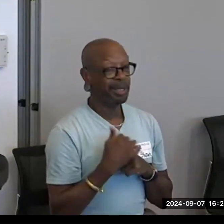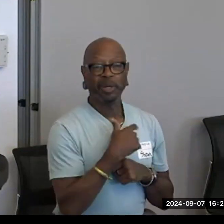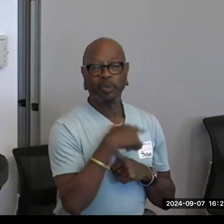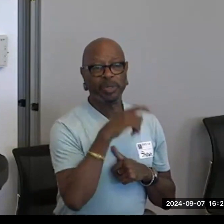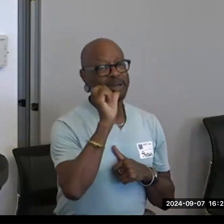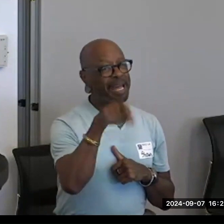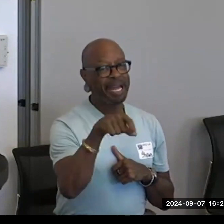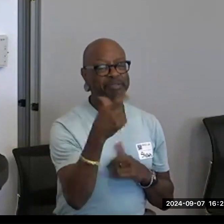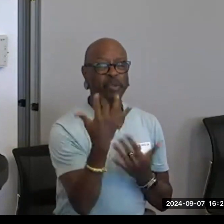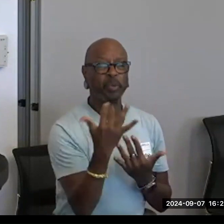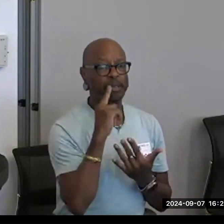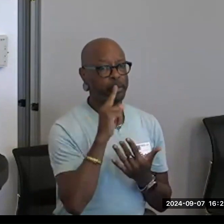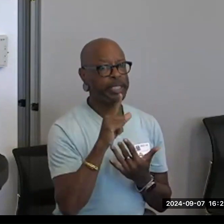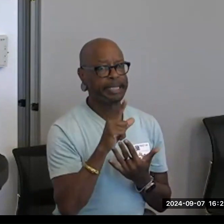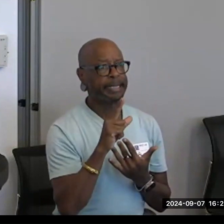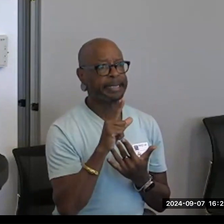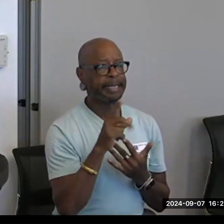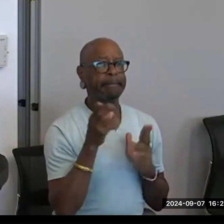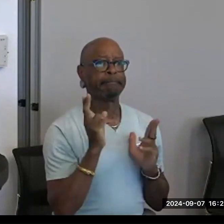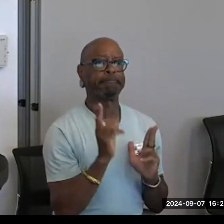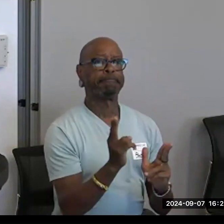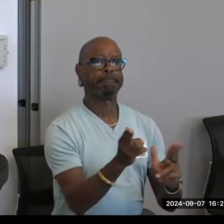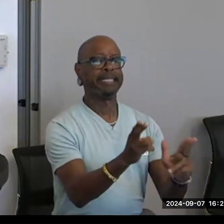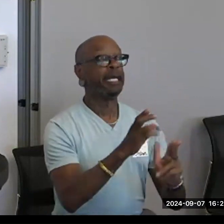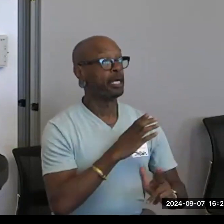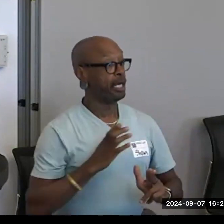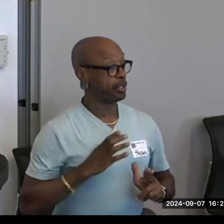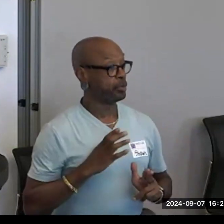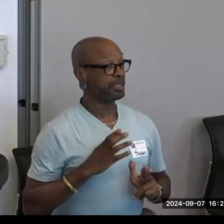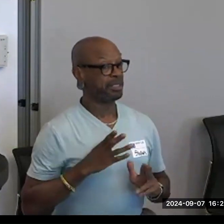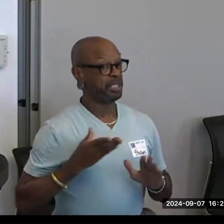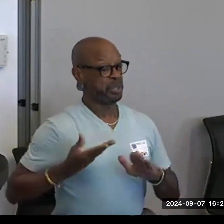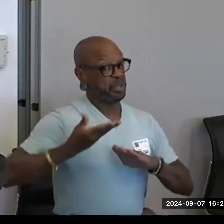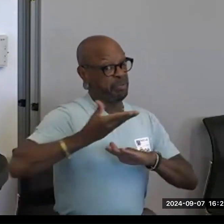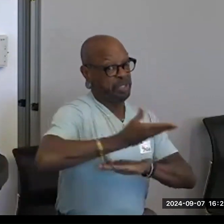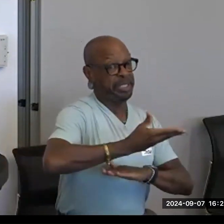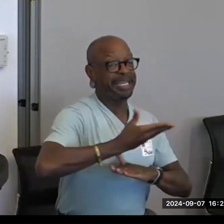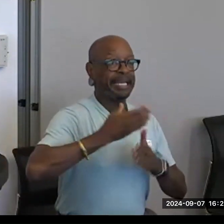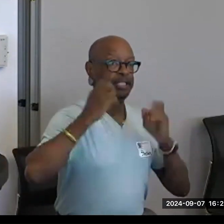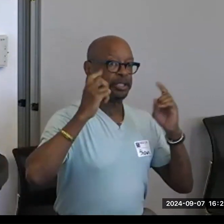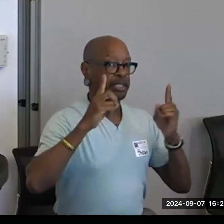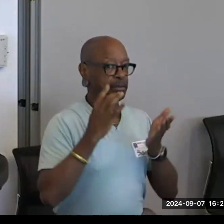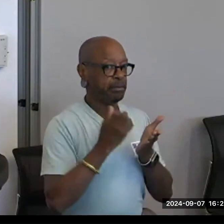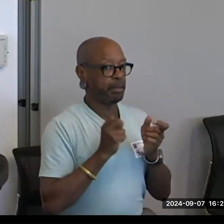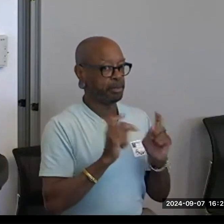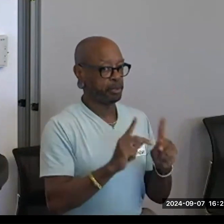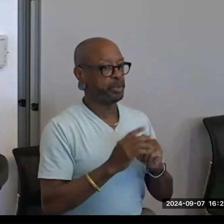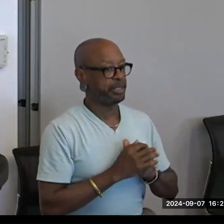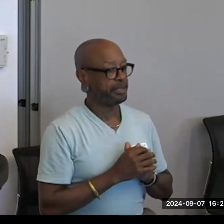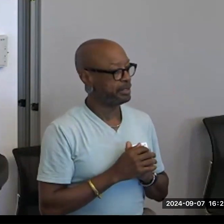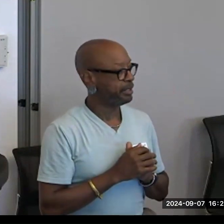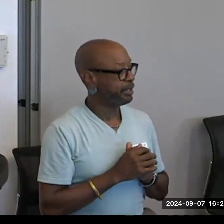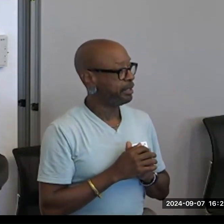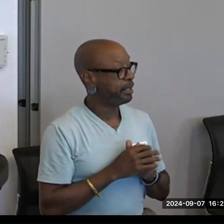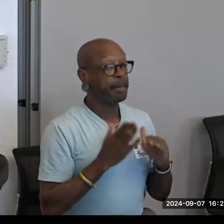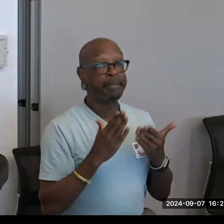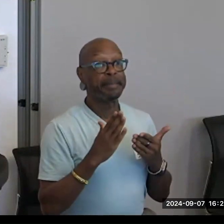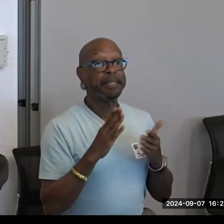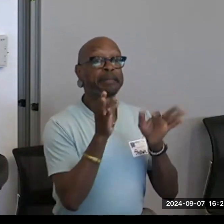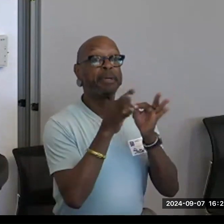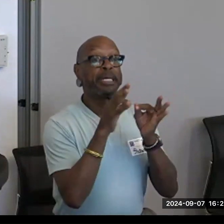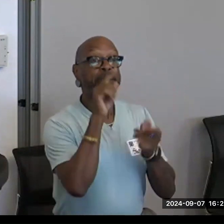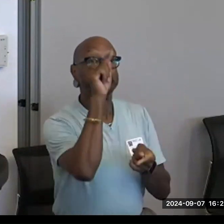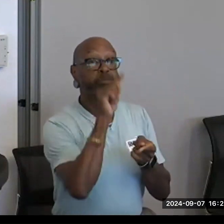wait. We can push it. The Congress is funding educational opportunities. Maybe it'll come down